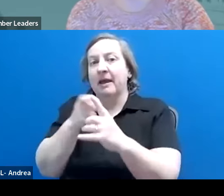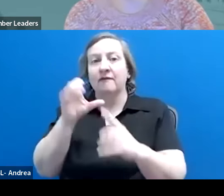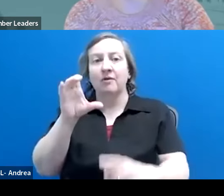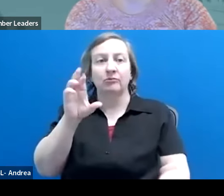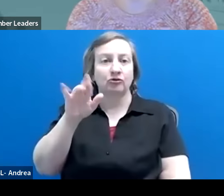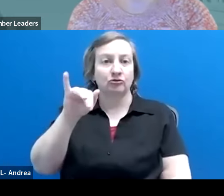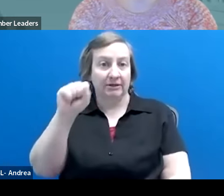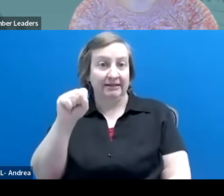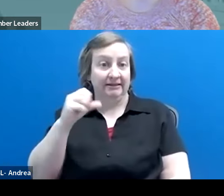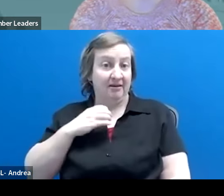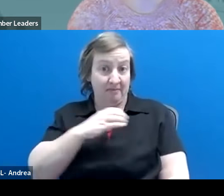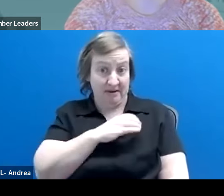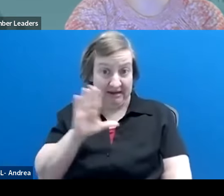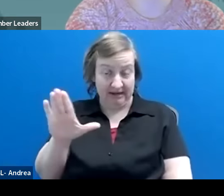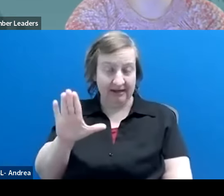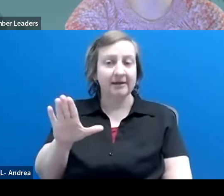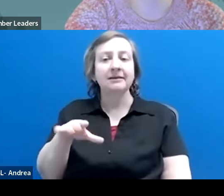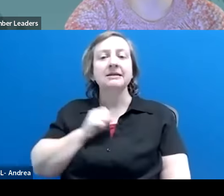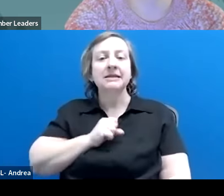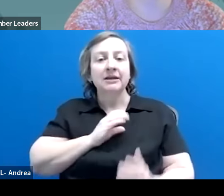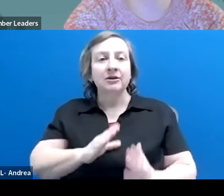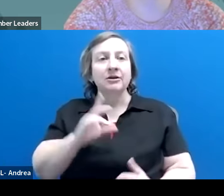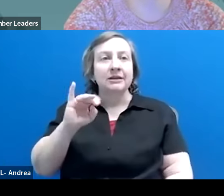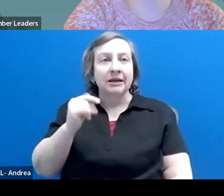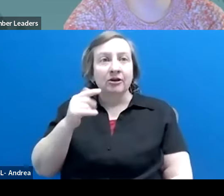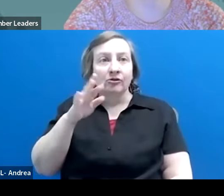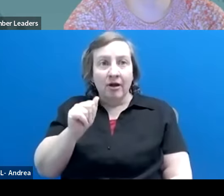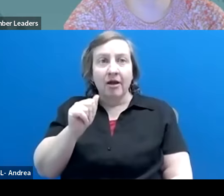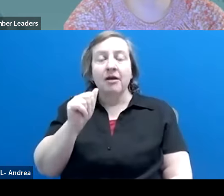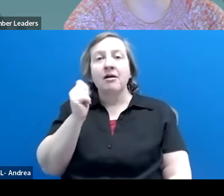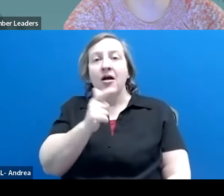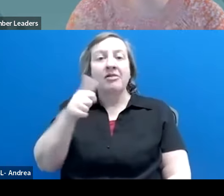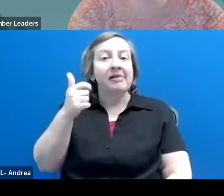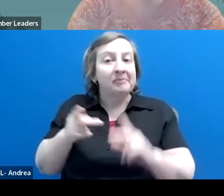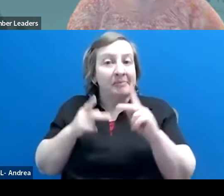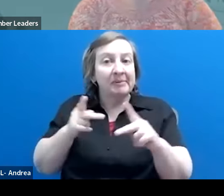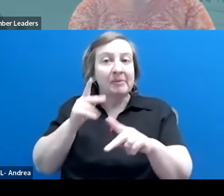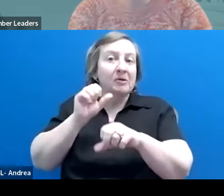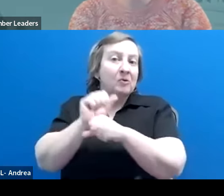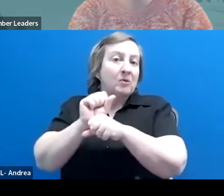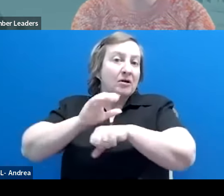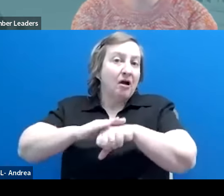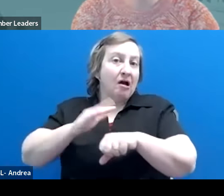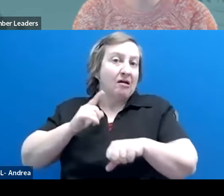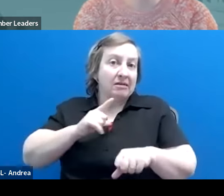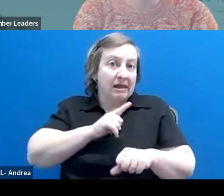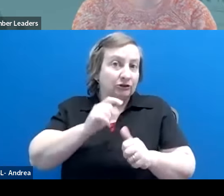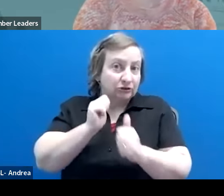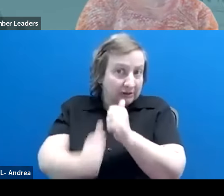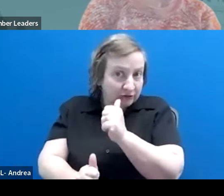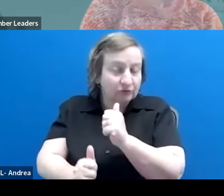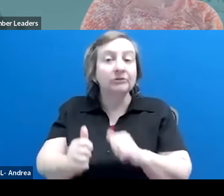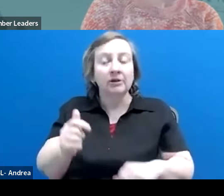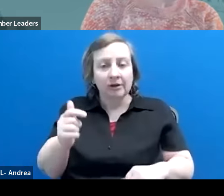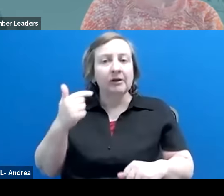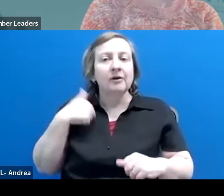and you know, when Senator Dingra and all the other folks worked on the legislation, you know, we wanted